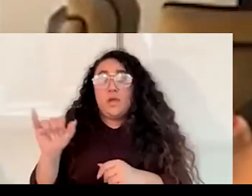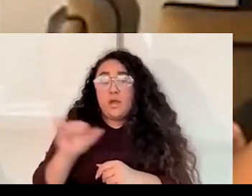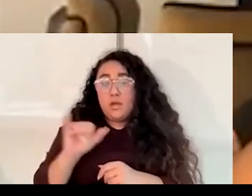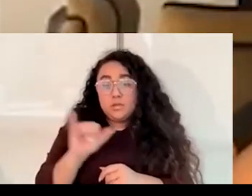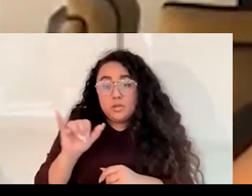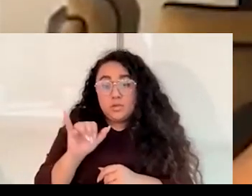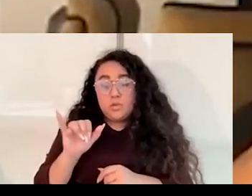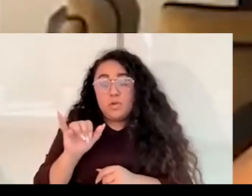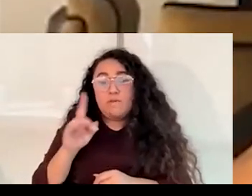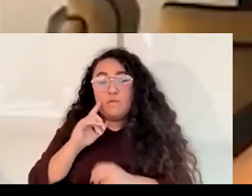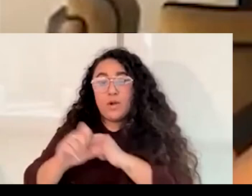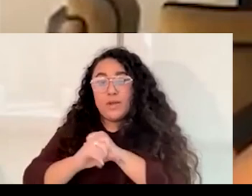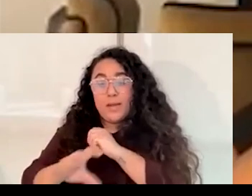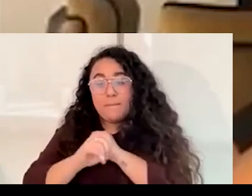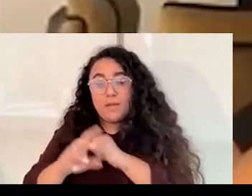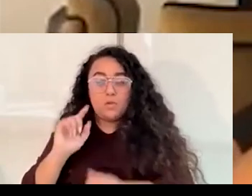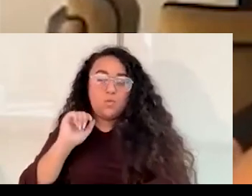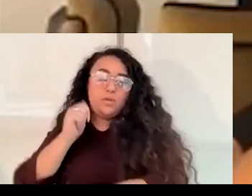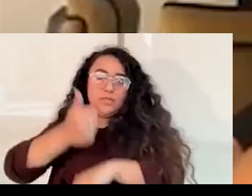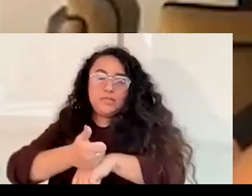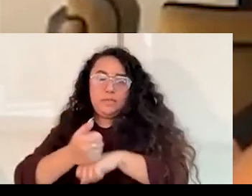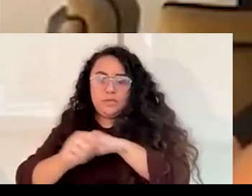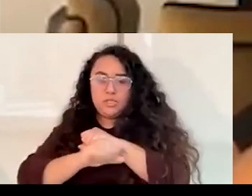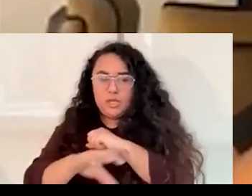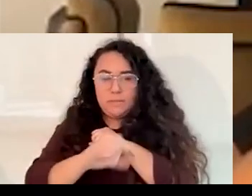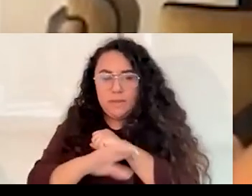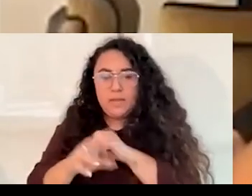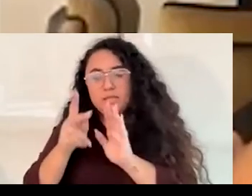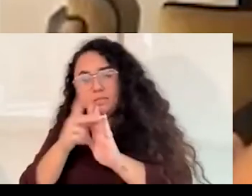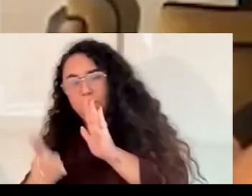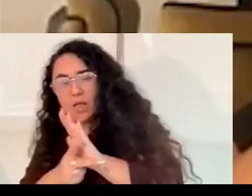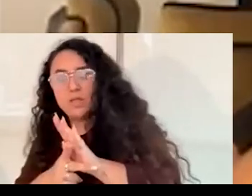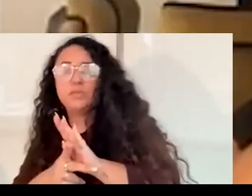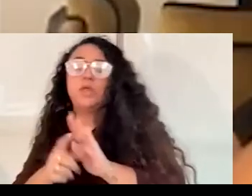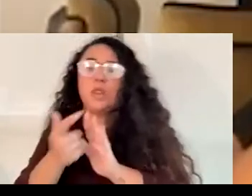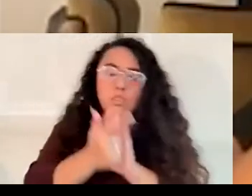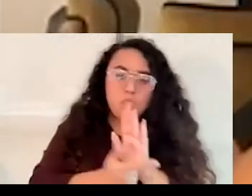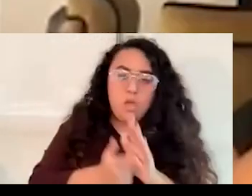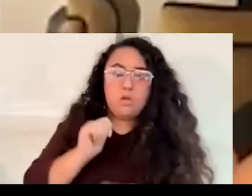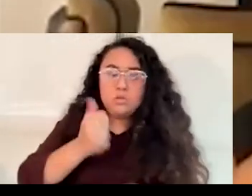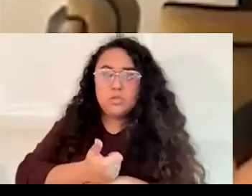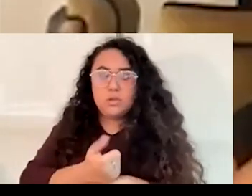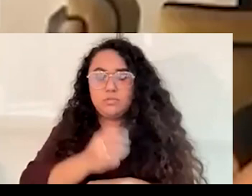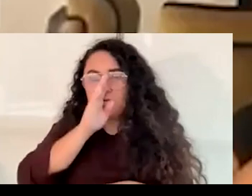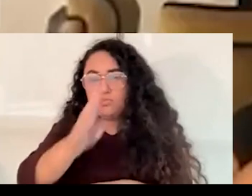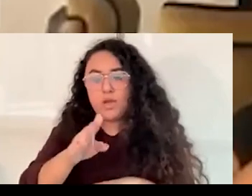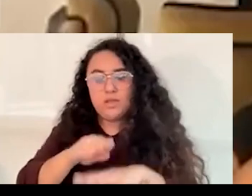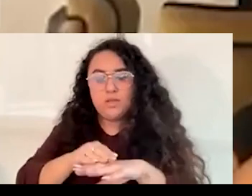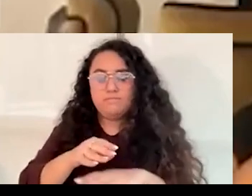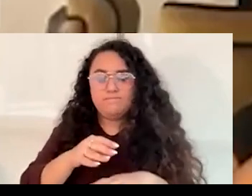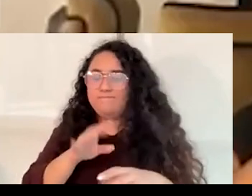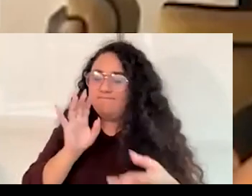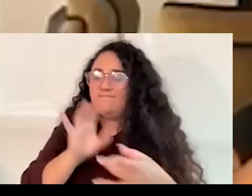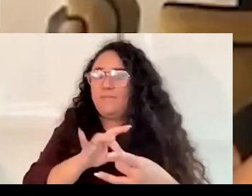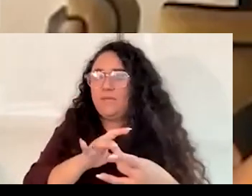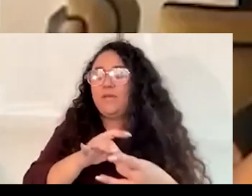when, you know, campaigns, we establish campaigns and policies and laws that speak directly to the needs of folks who've